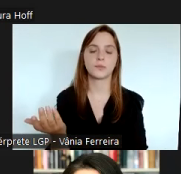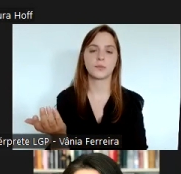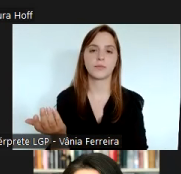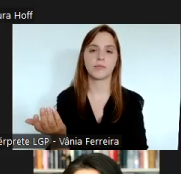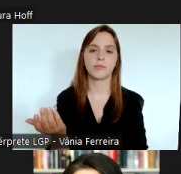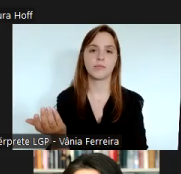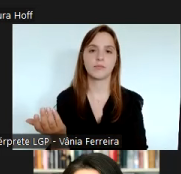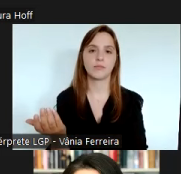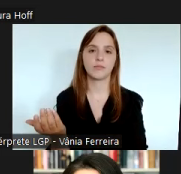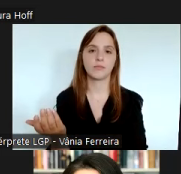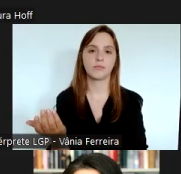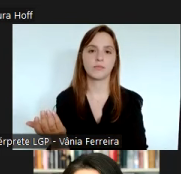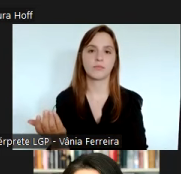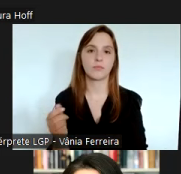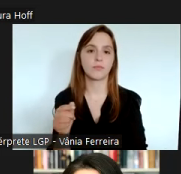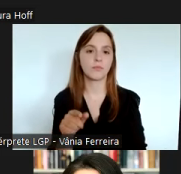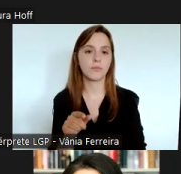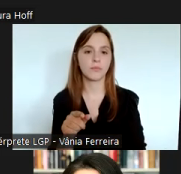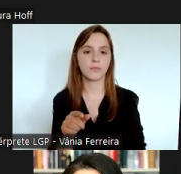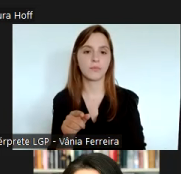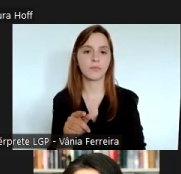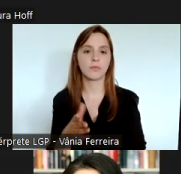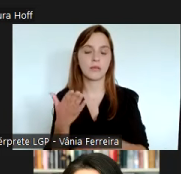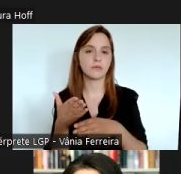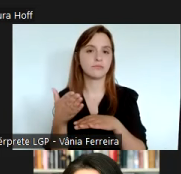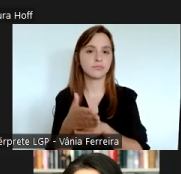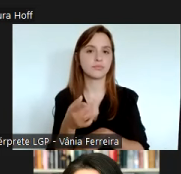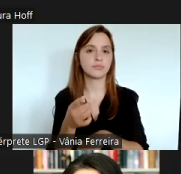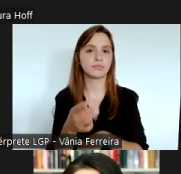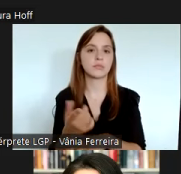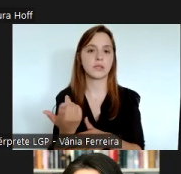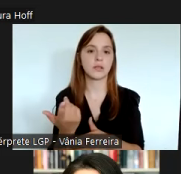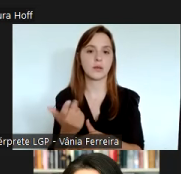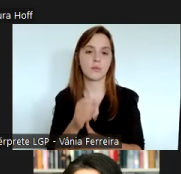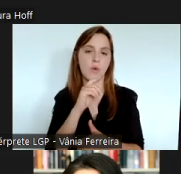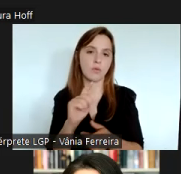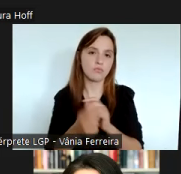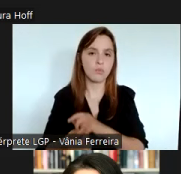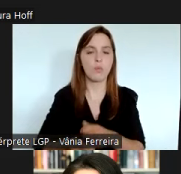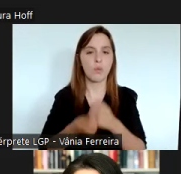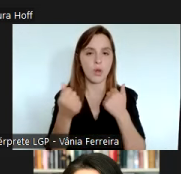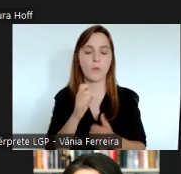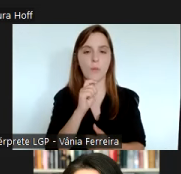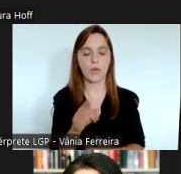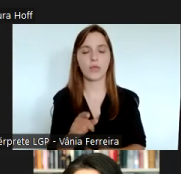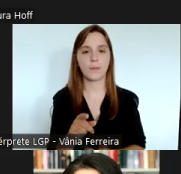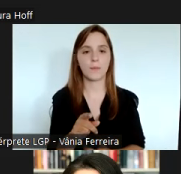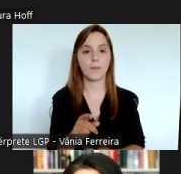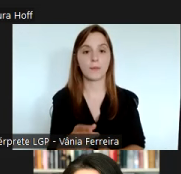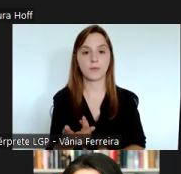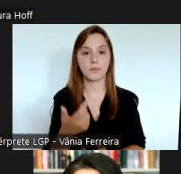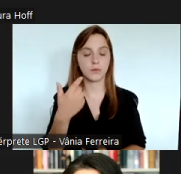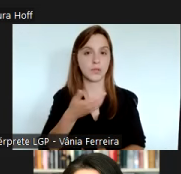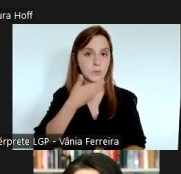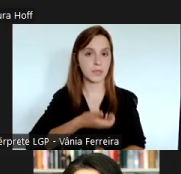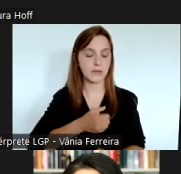the accessibility of such an exchange could be improved, because in my experience it's very